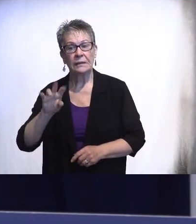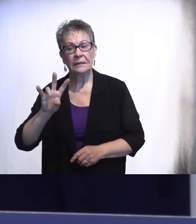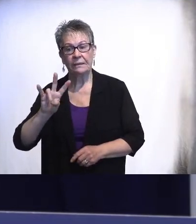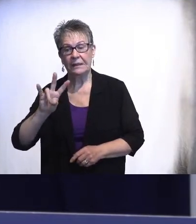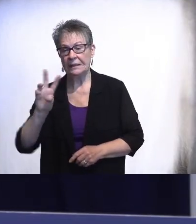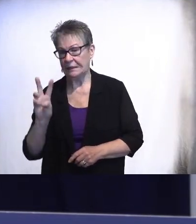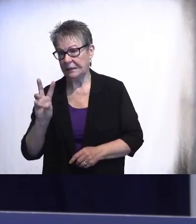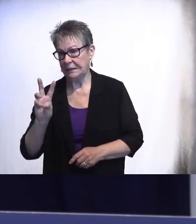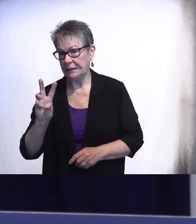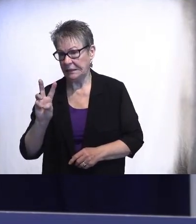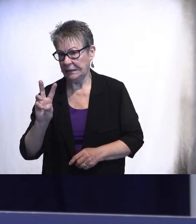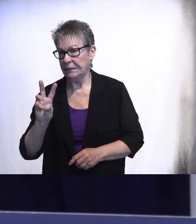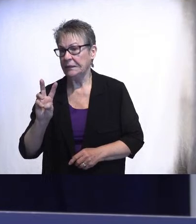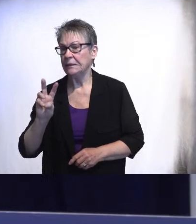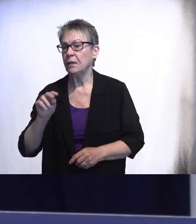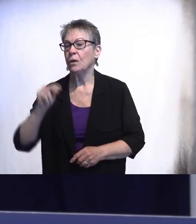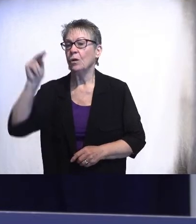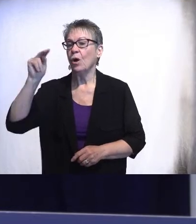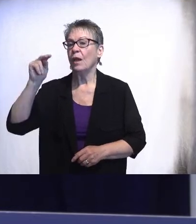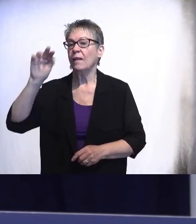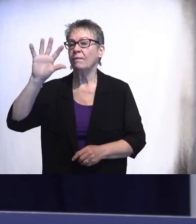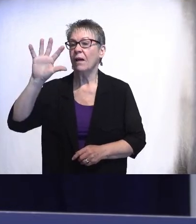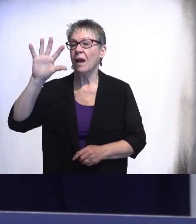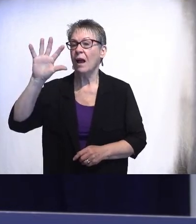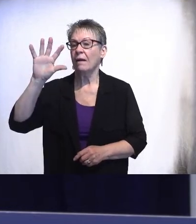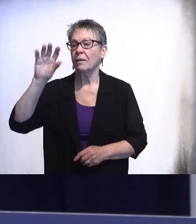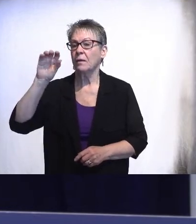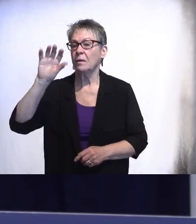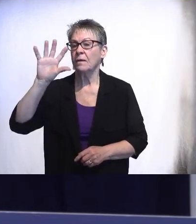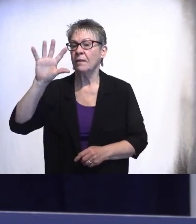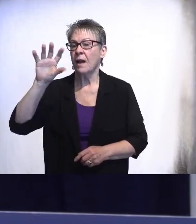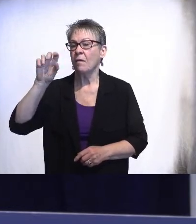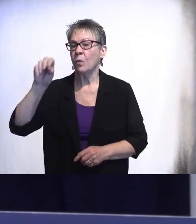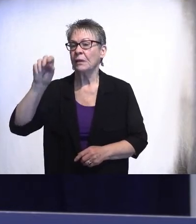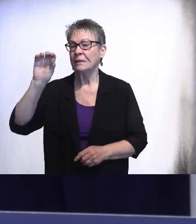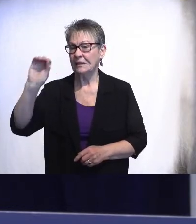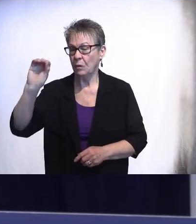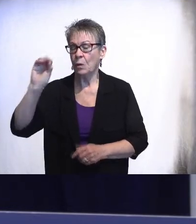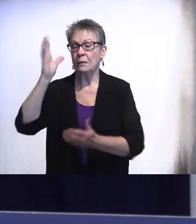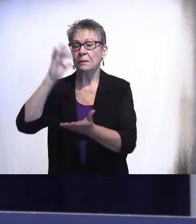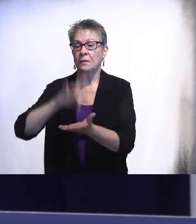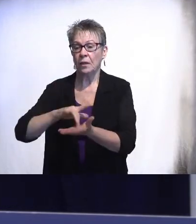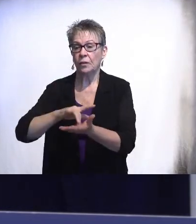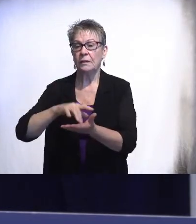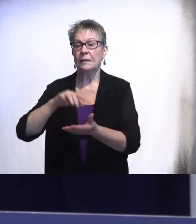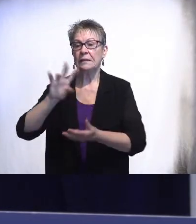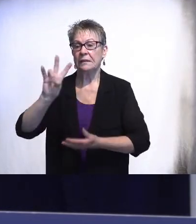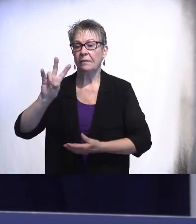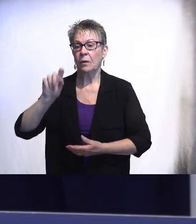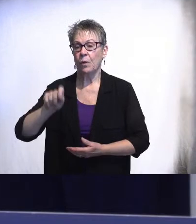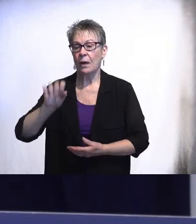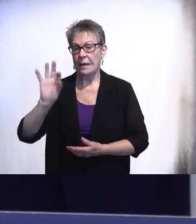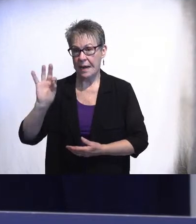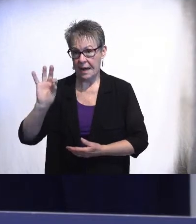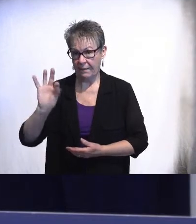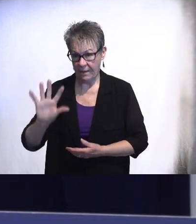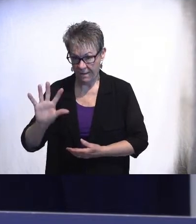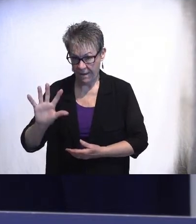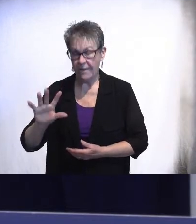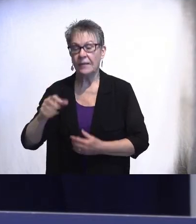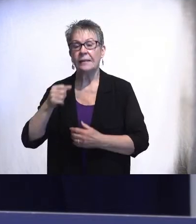state 5.08%, the central part of the state 7.95%, and the southern part of the